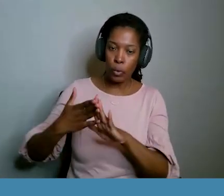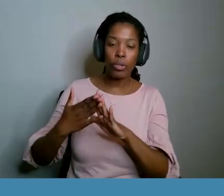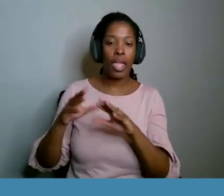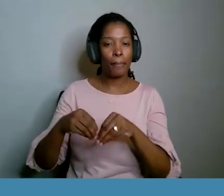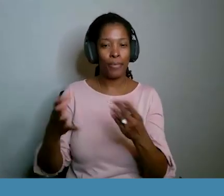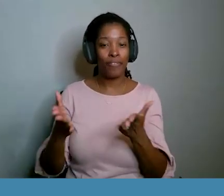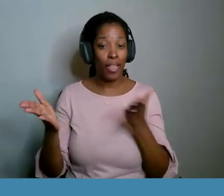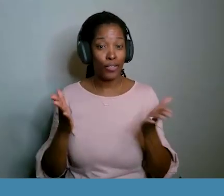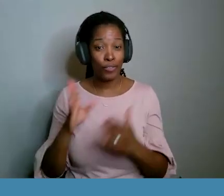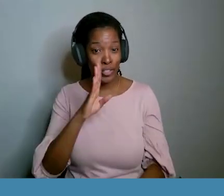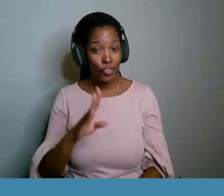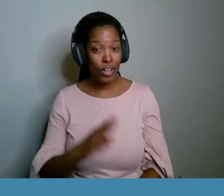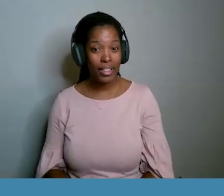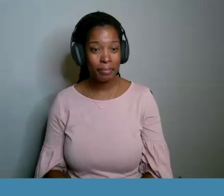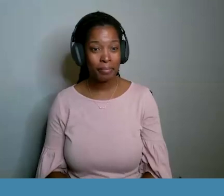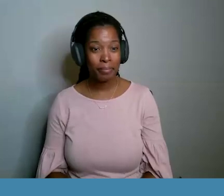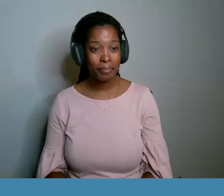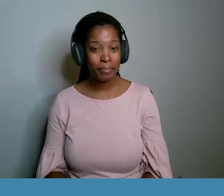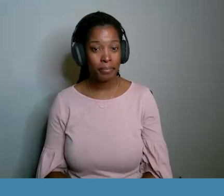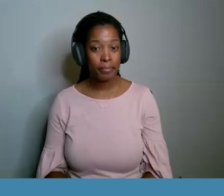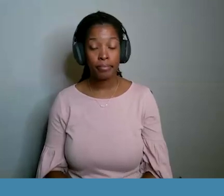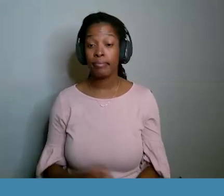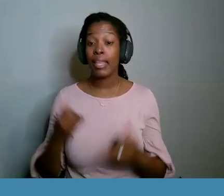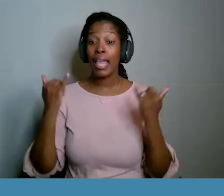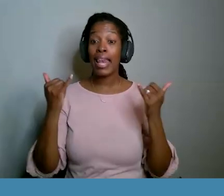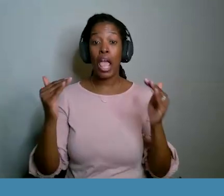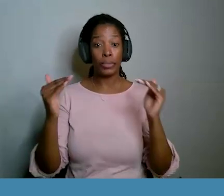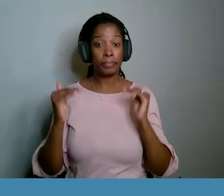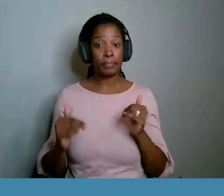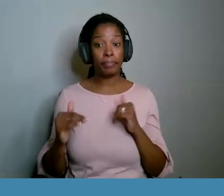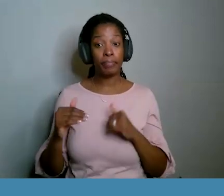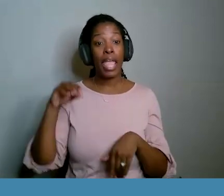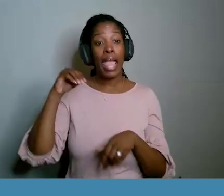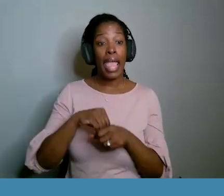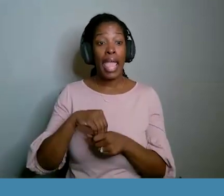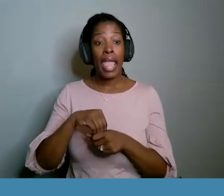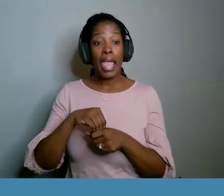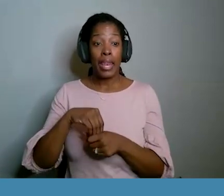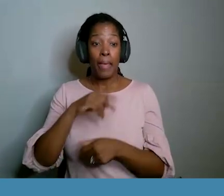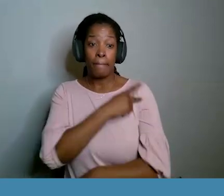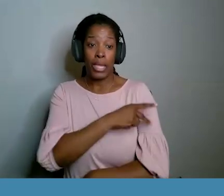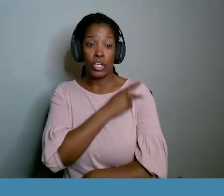So now I want to move to talking about inpatient treatment facilities.